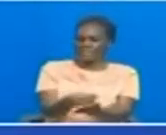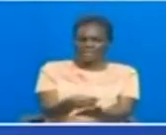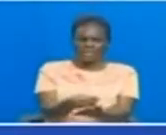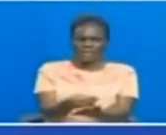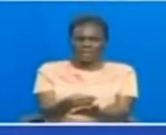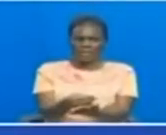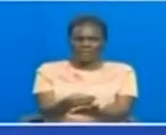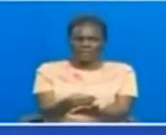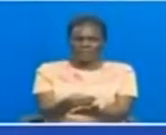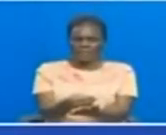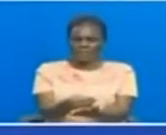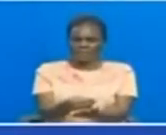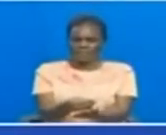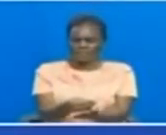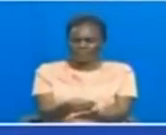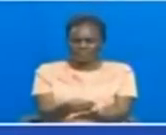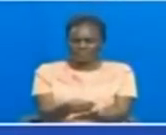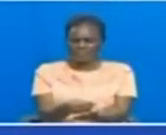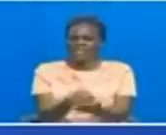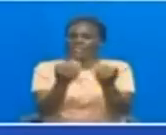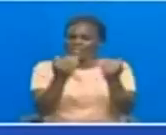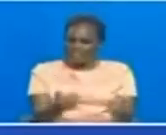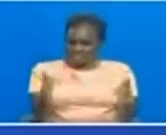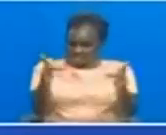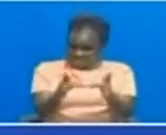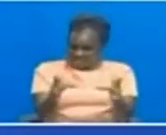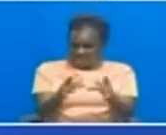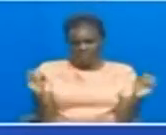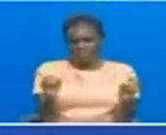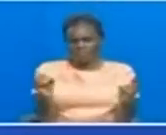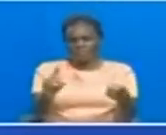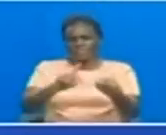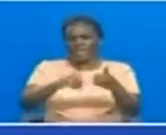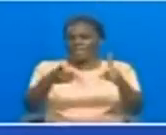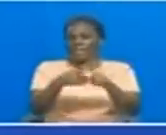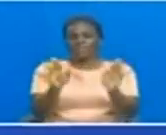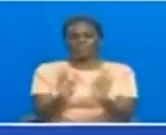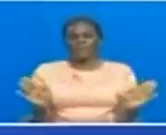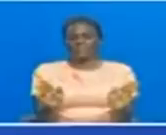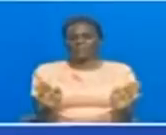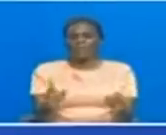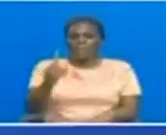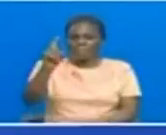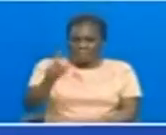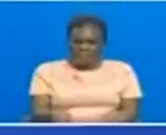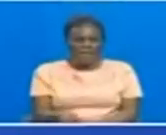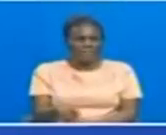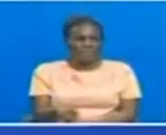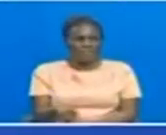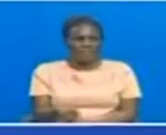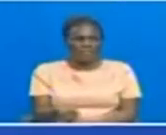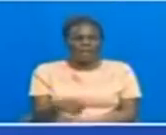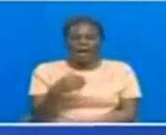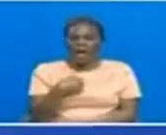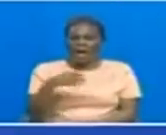not understand at home. Oh, USSD application doesn't require, it just depends on a standard GSM network. Mm-hmm. It doesn't really have to require you internet. To have data